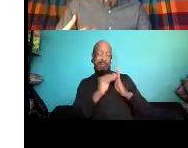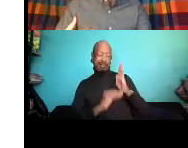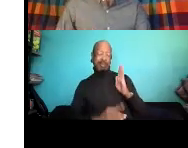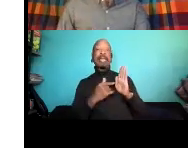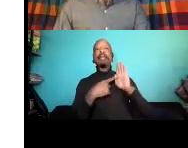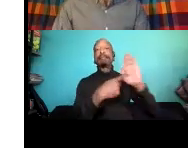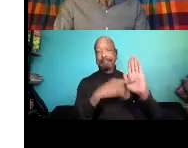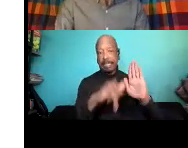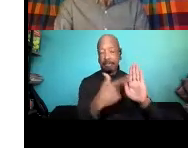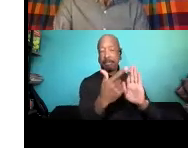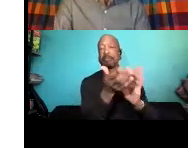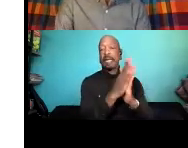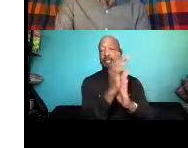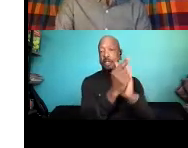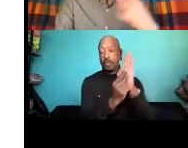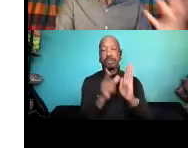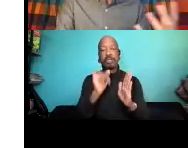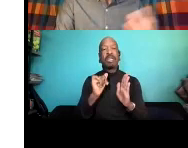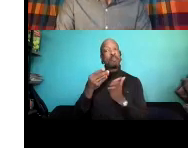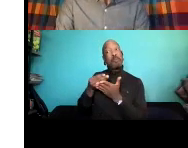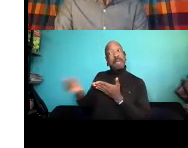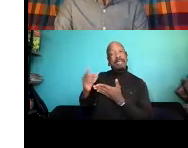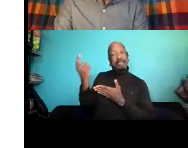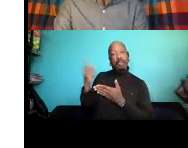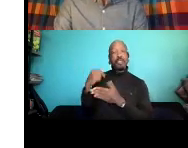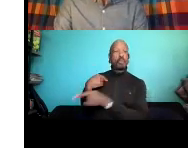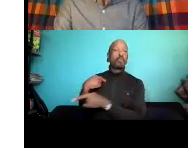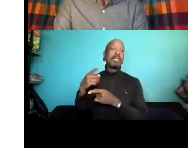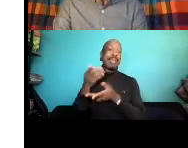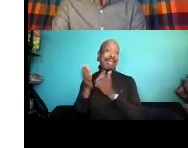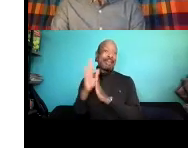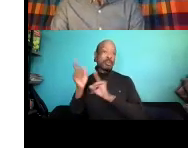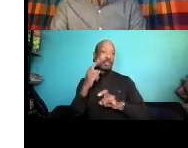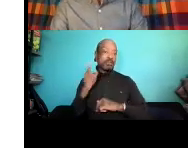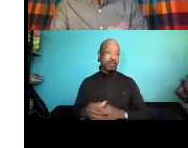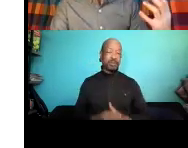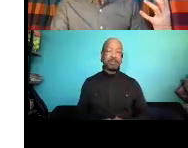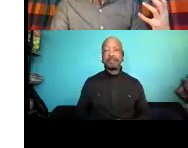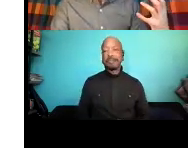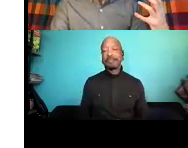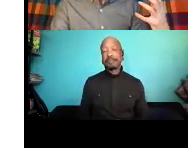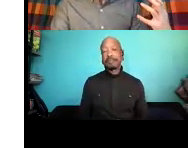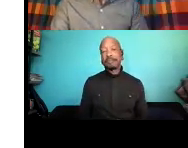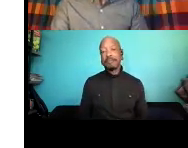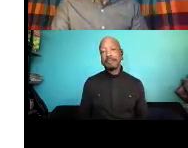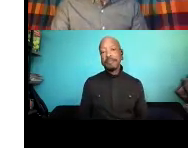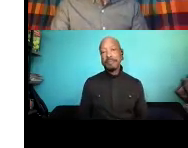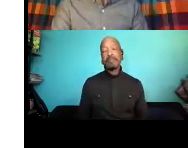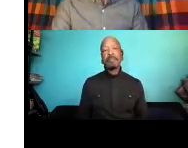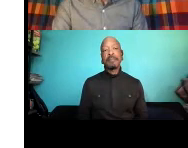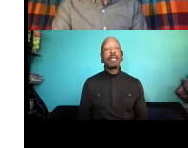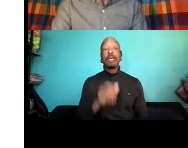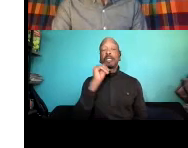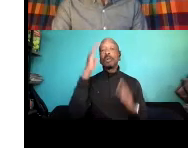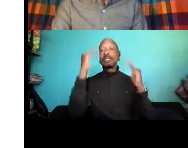to you. And you can save time and money for your cooperative. And don't expect yes or